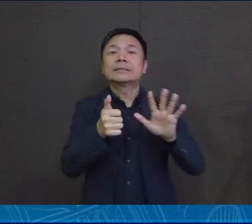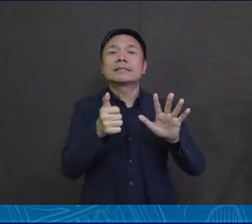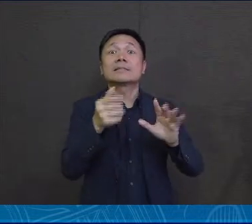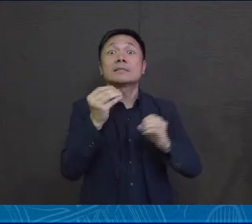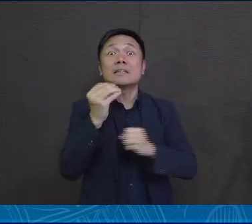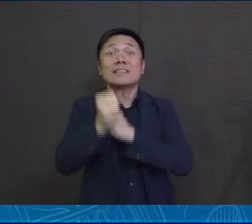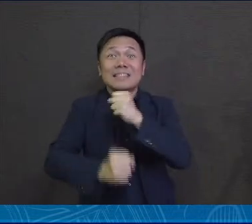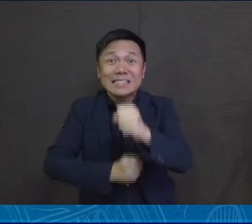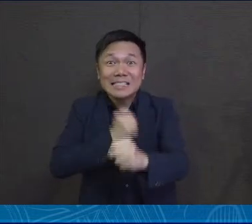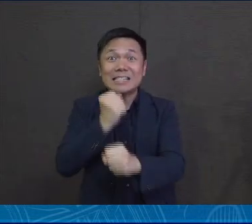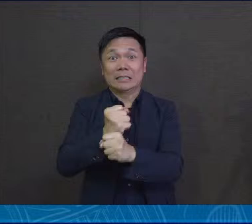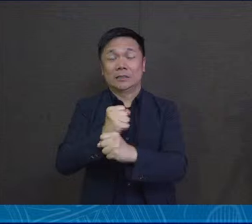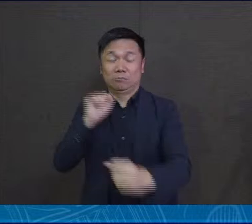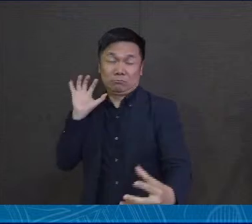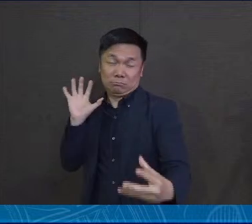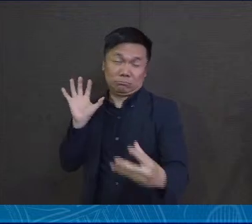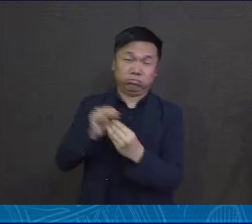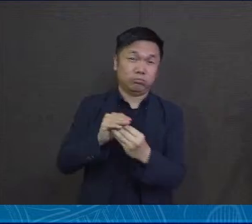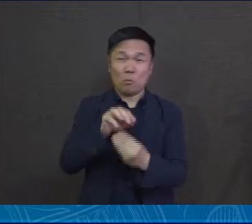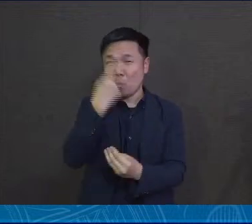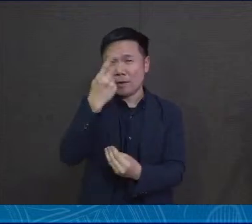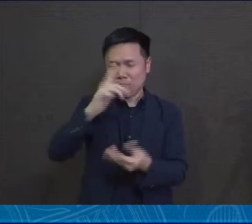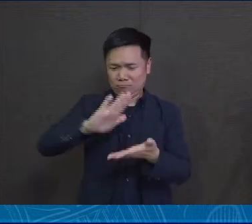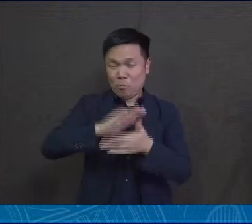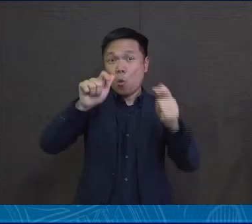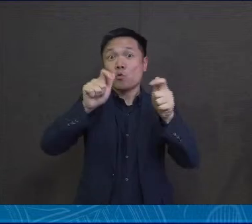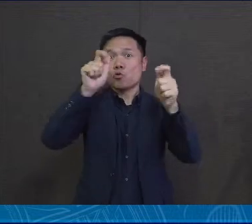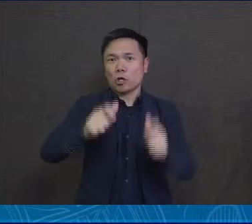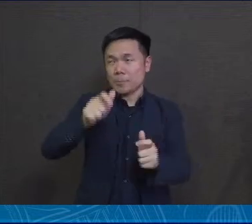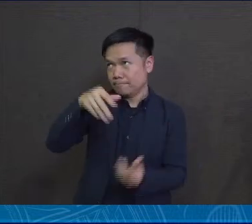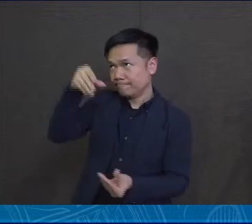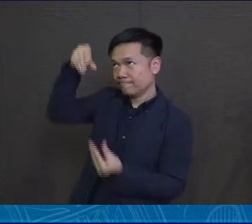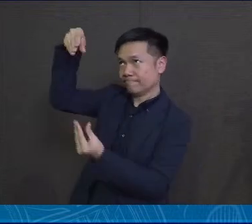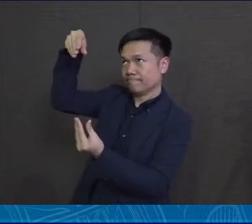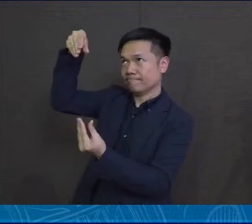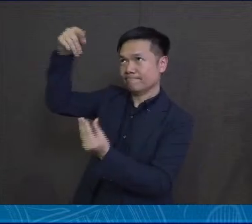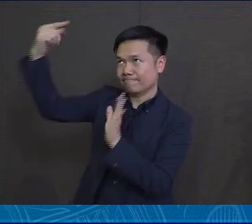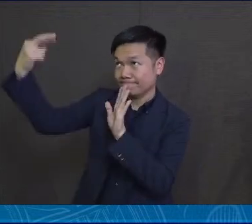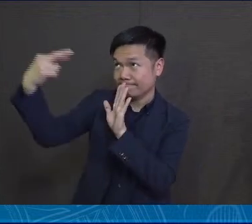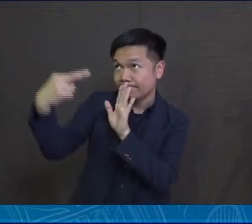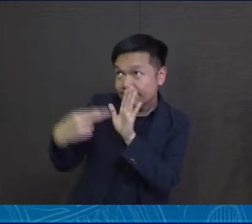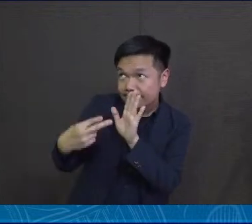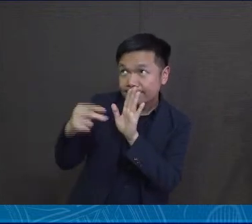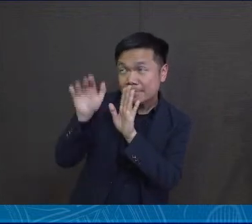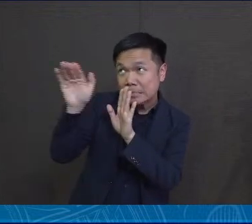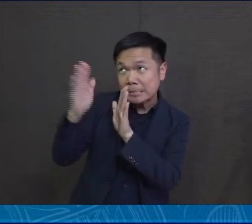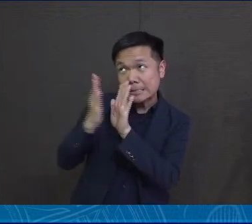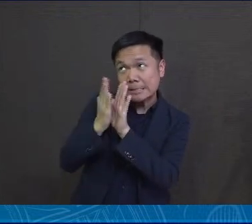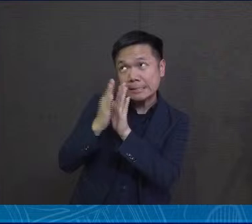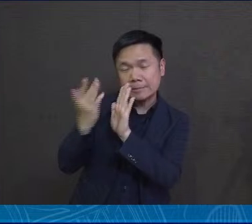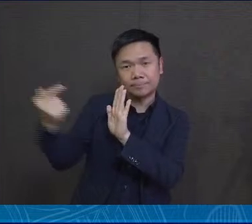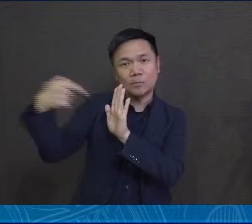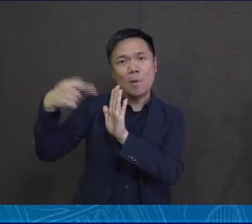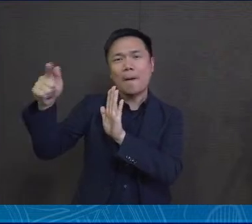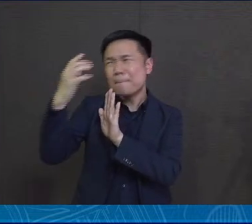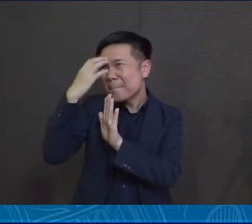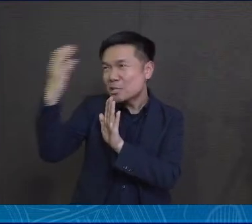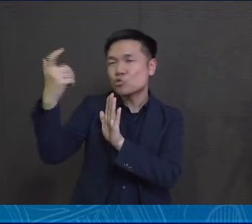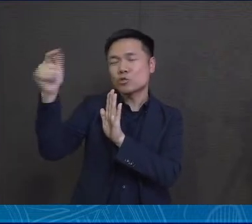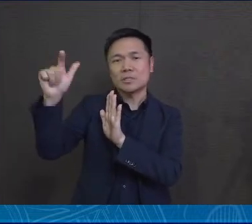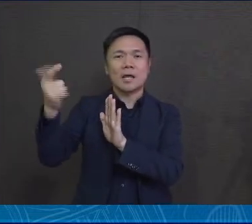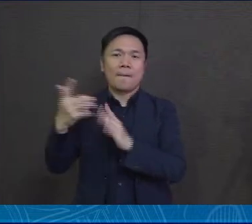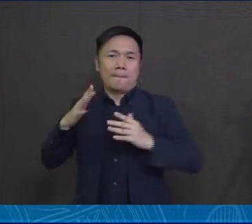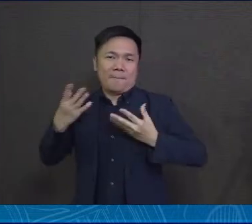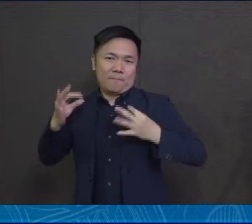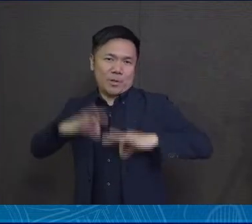years. And this serves as the basis of the basics for negotiating with the Minister of Finance and